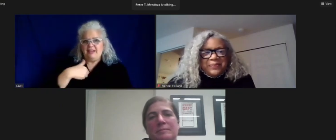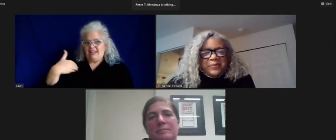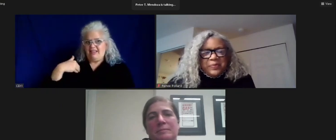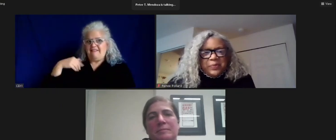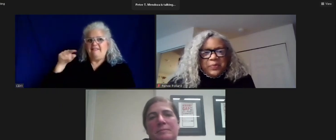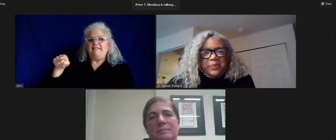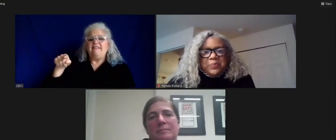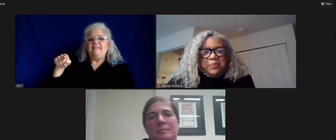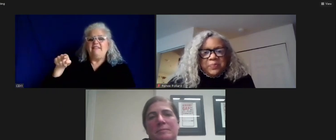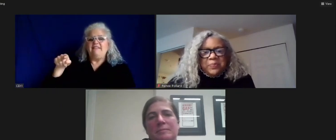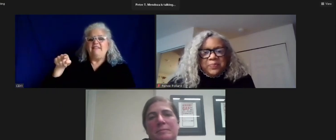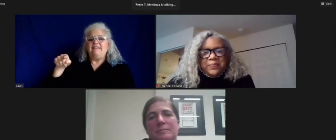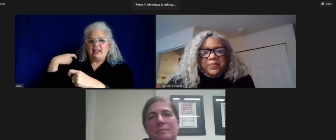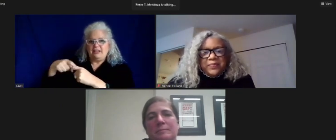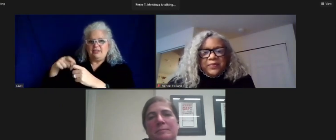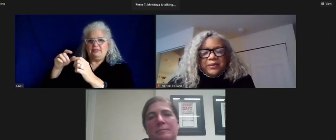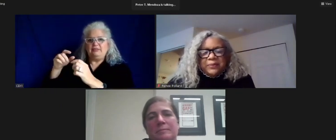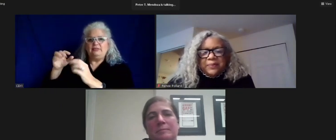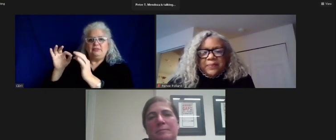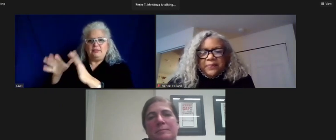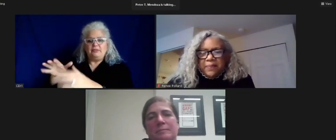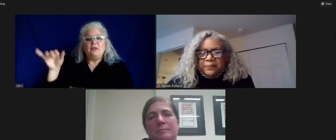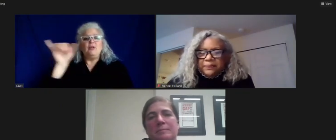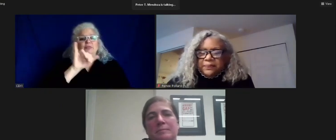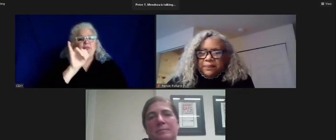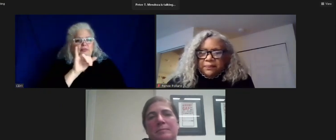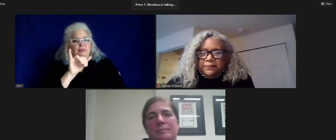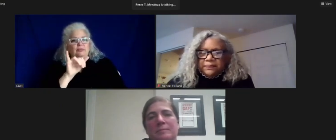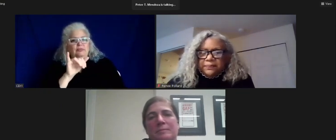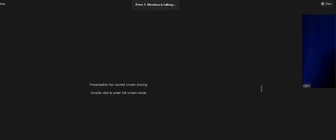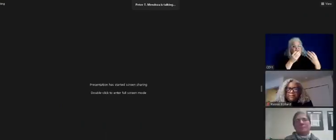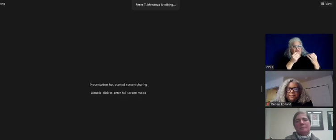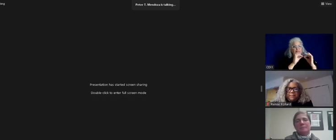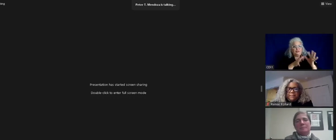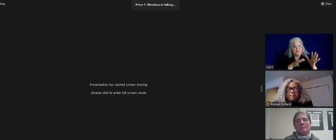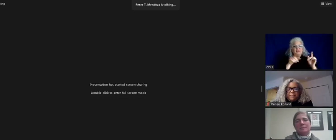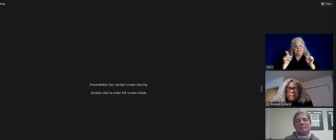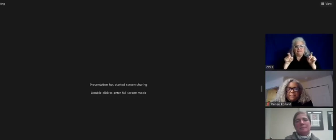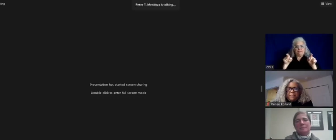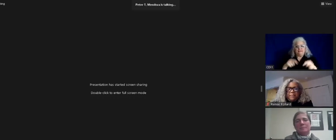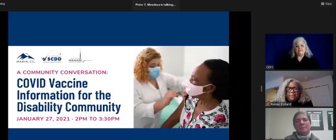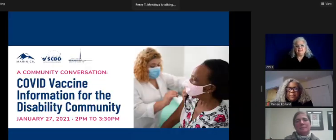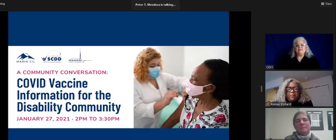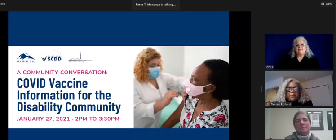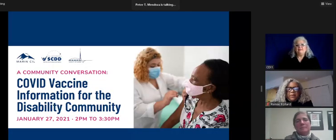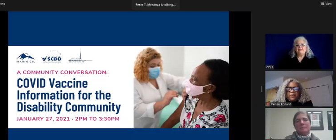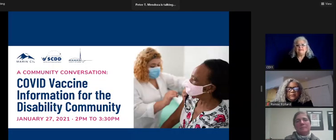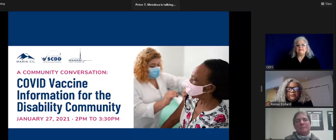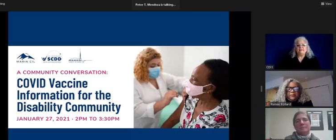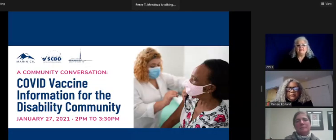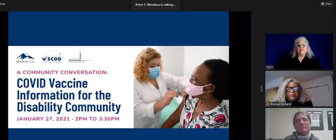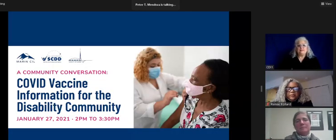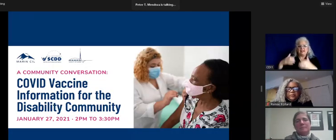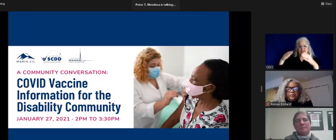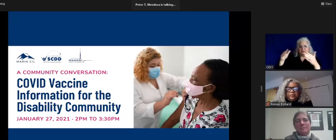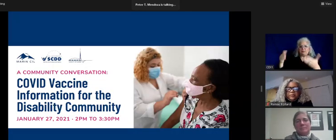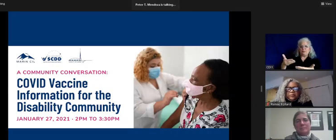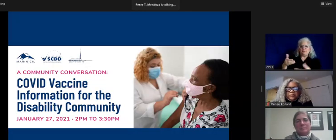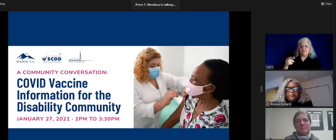this time, I'd like to introduce Colin, who is going to provide instructions on how to